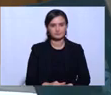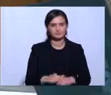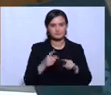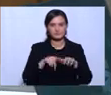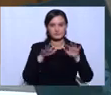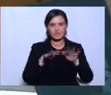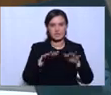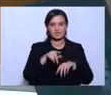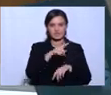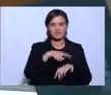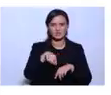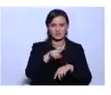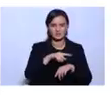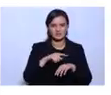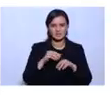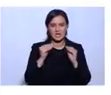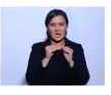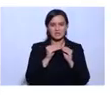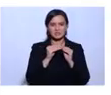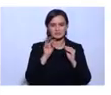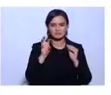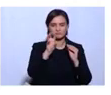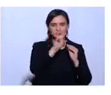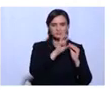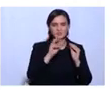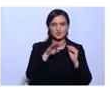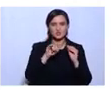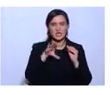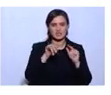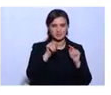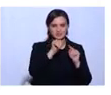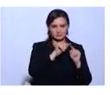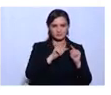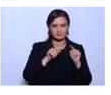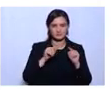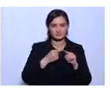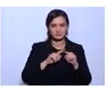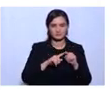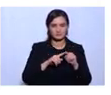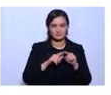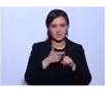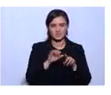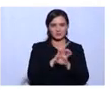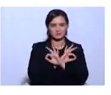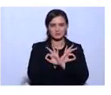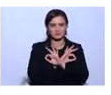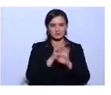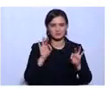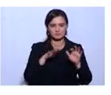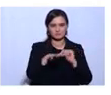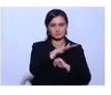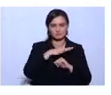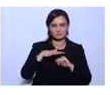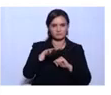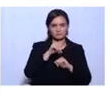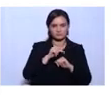and it is the great mixing pot in a sense, because you can travel down it and you can see almost